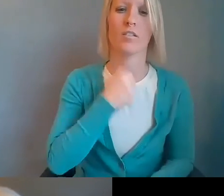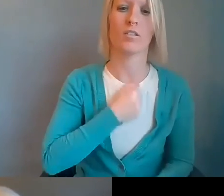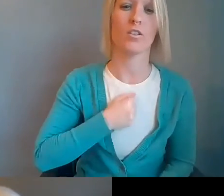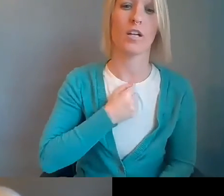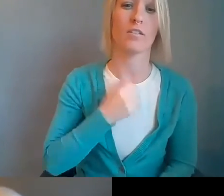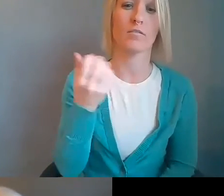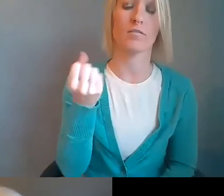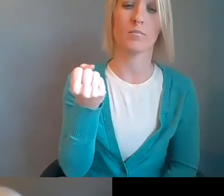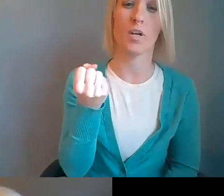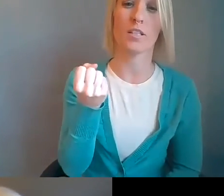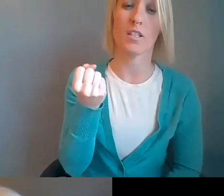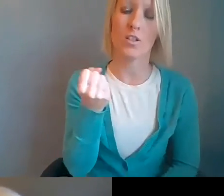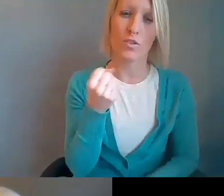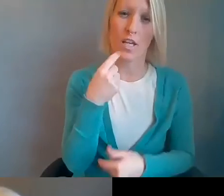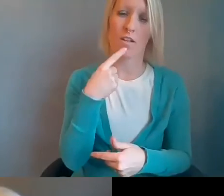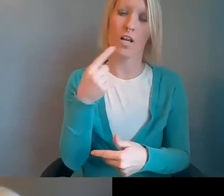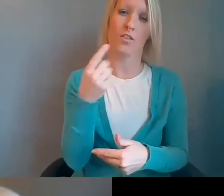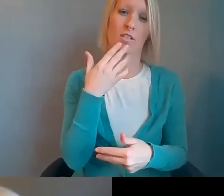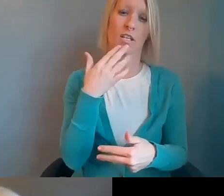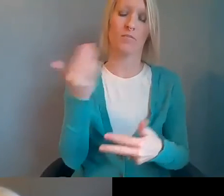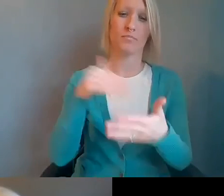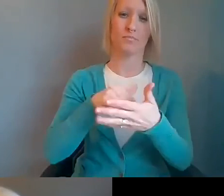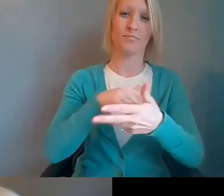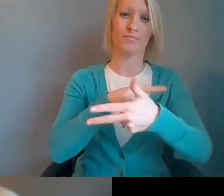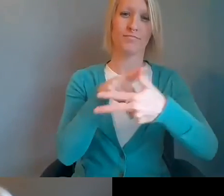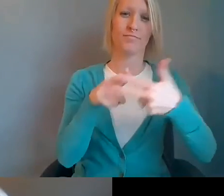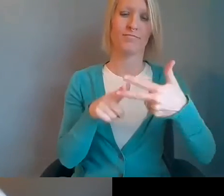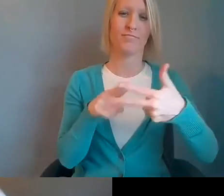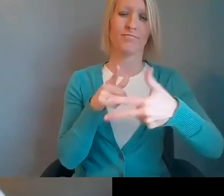So Sorry, today hold on, Monty. Can you say the colors